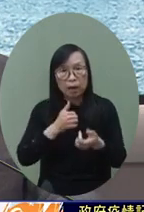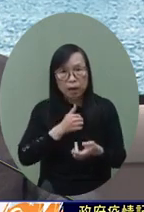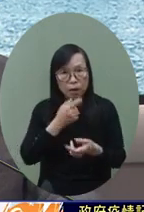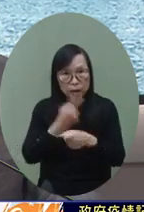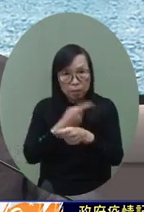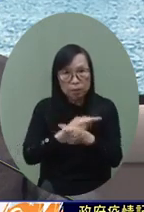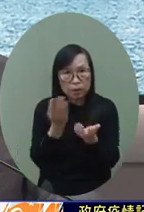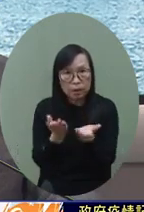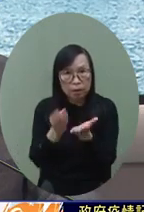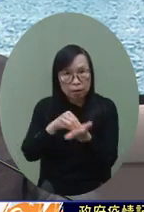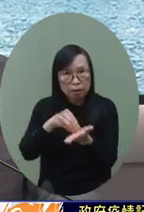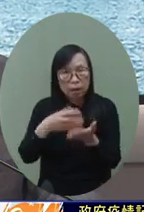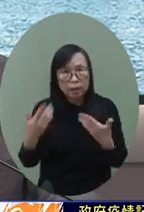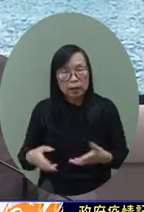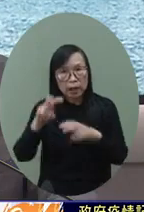of her infection.